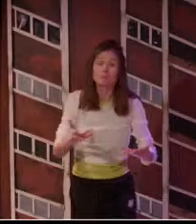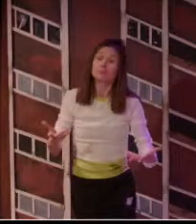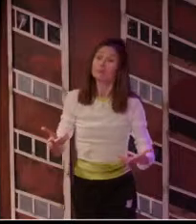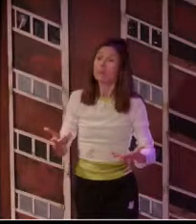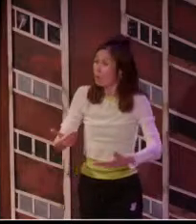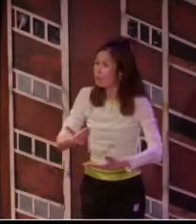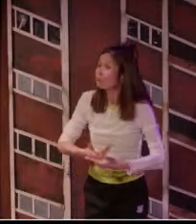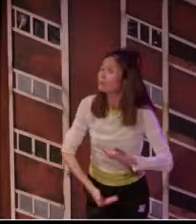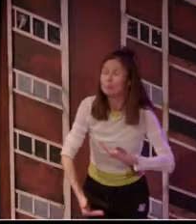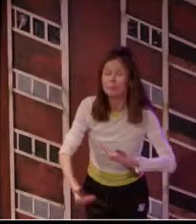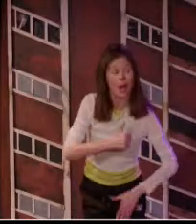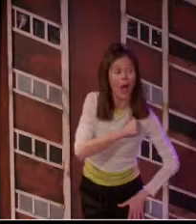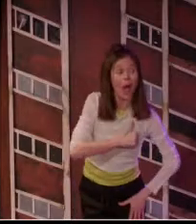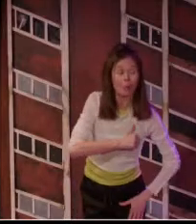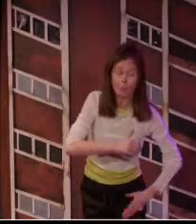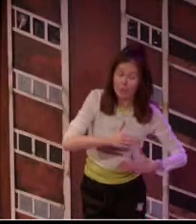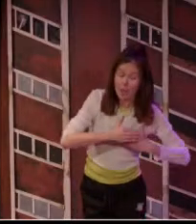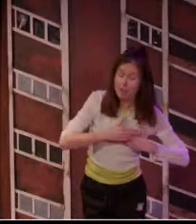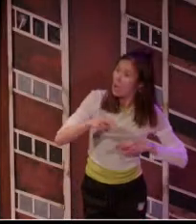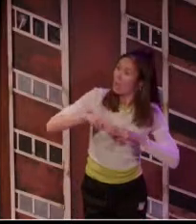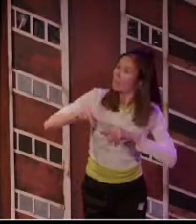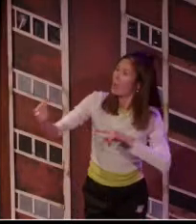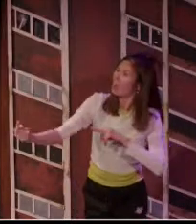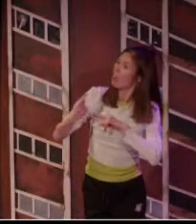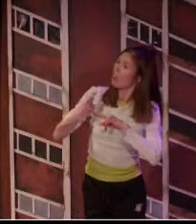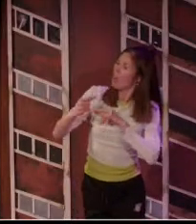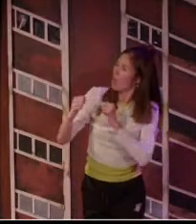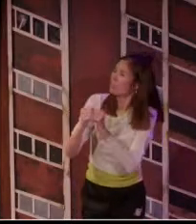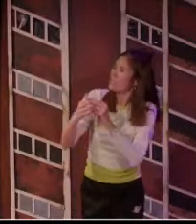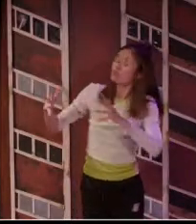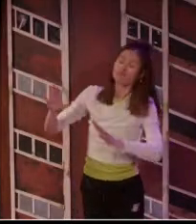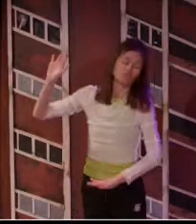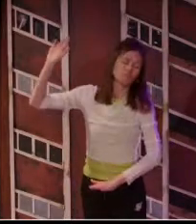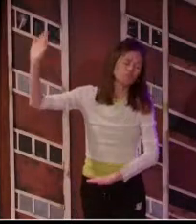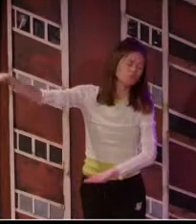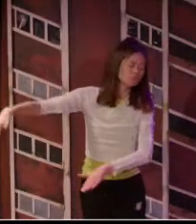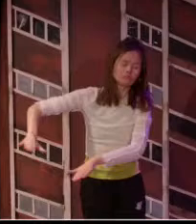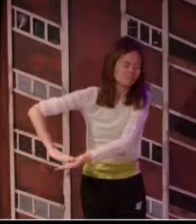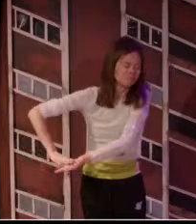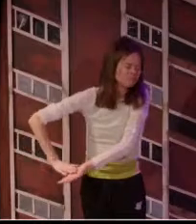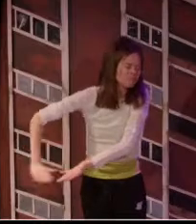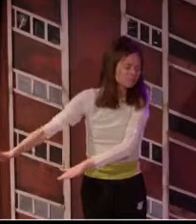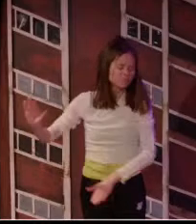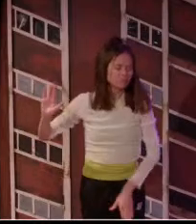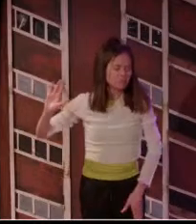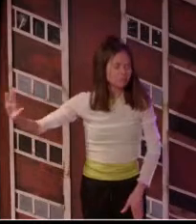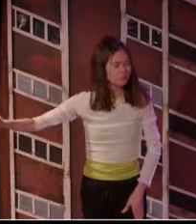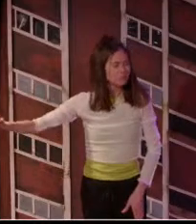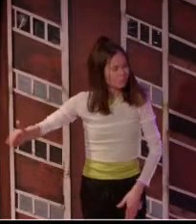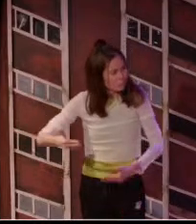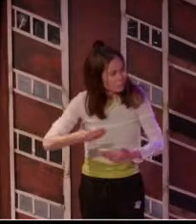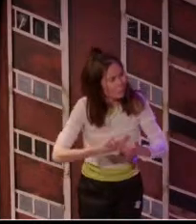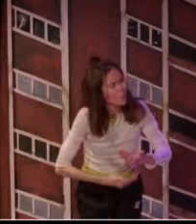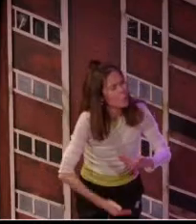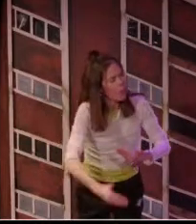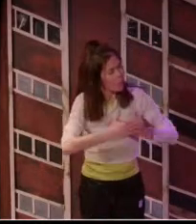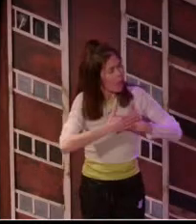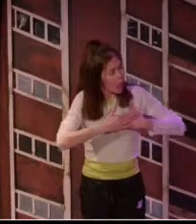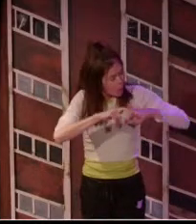my own or anything to anyone if I am not yours. In this I am most certain.